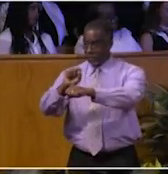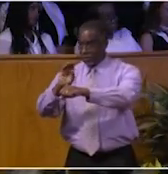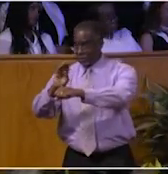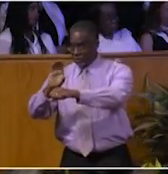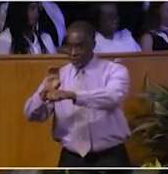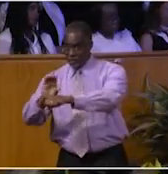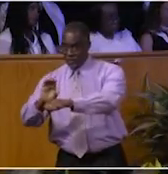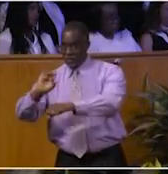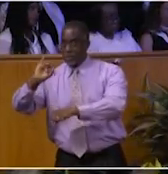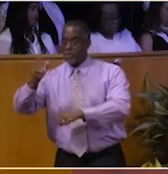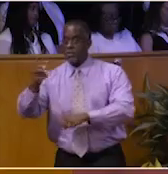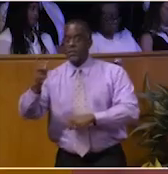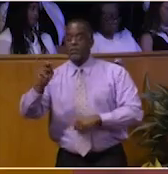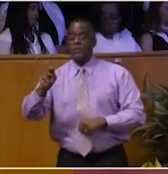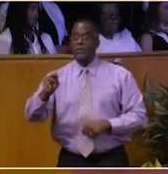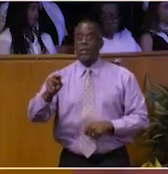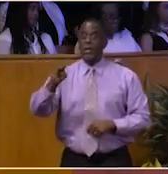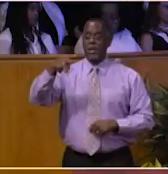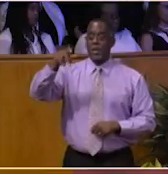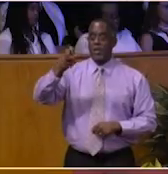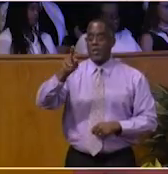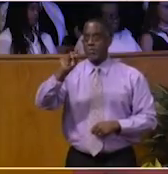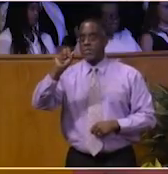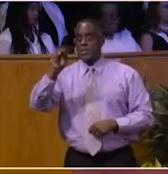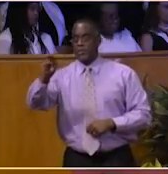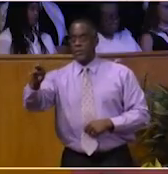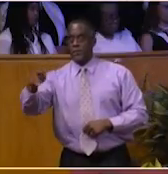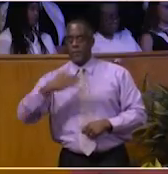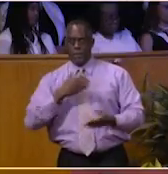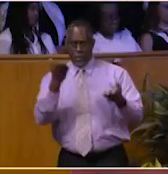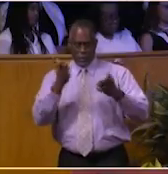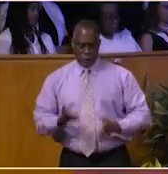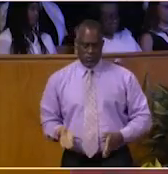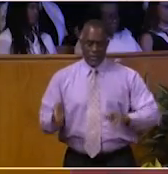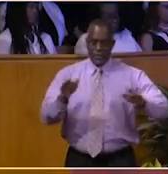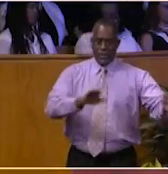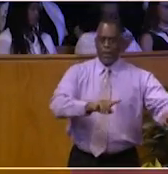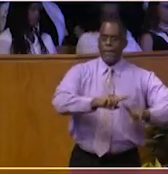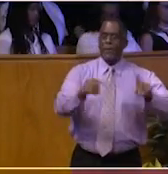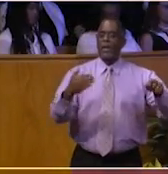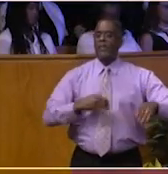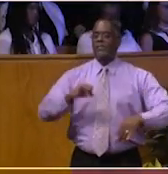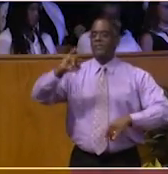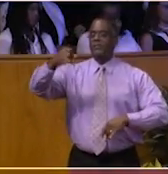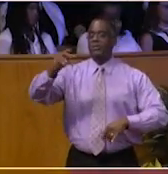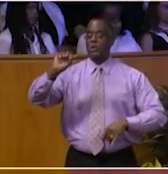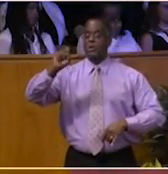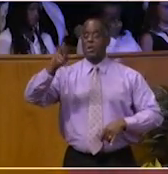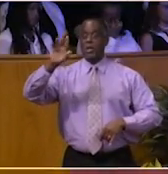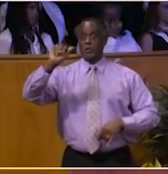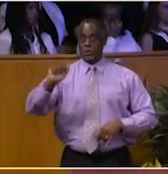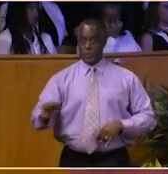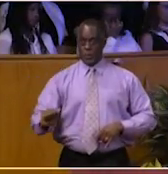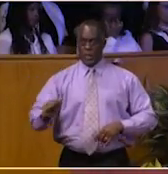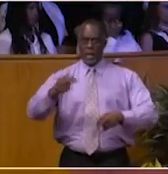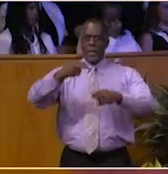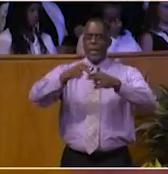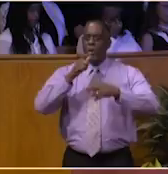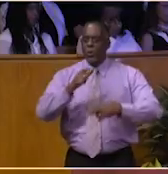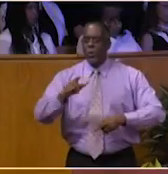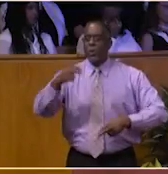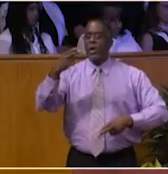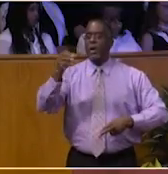Peterson, "My servant is dead, but I've raised up a Joshua in the name of Howard John